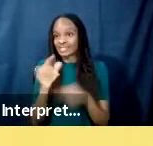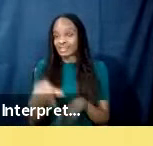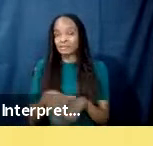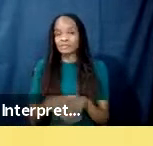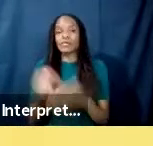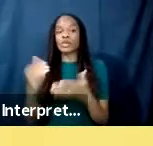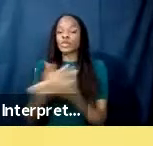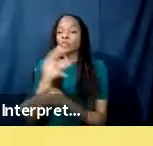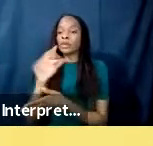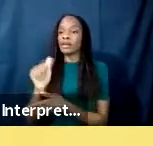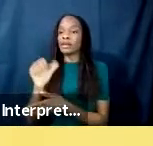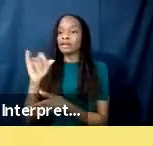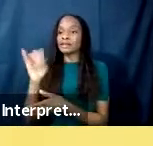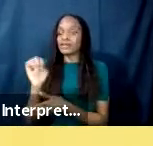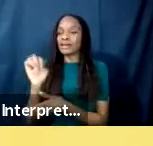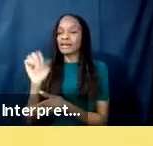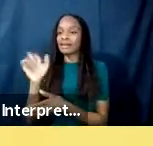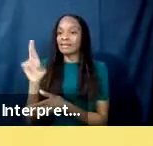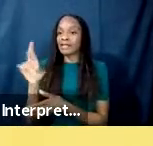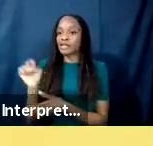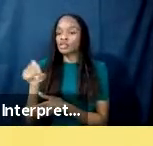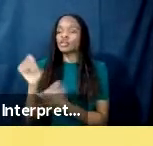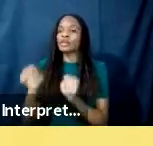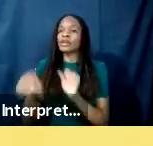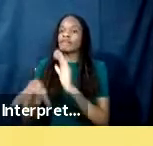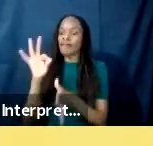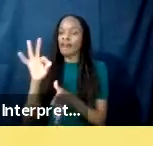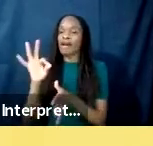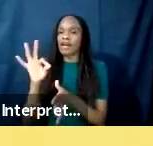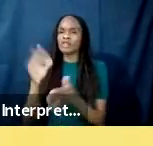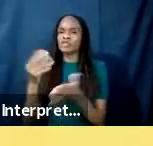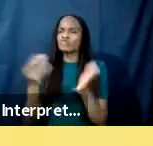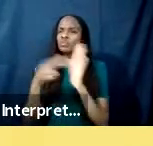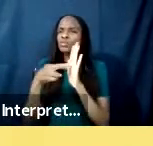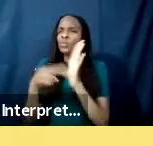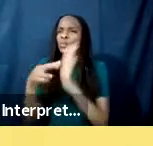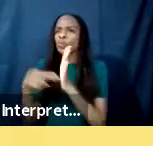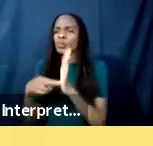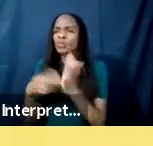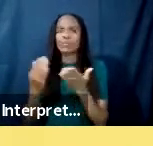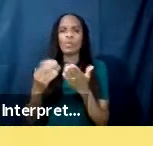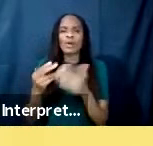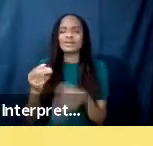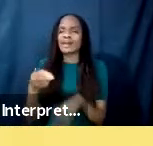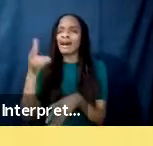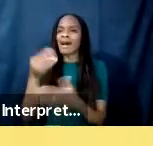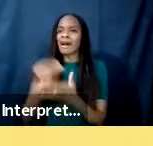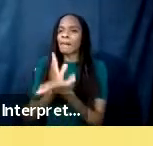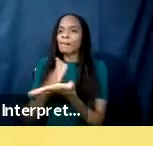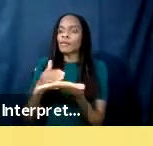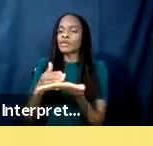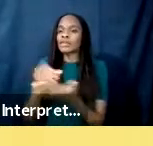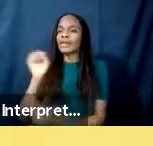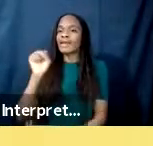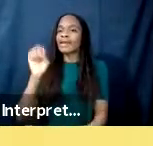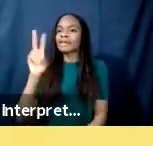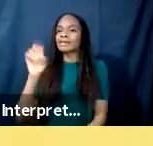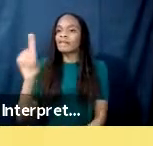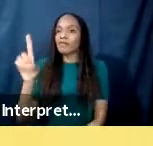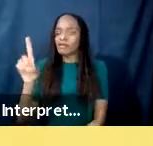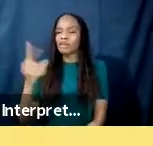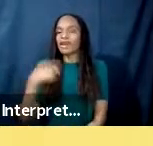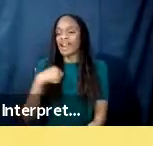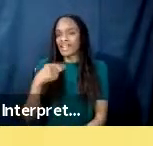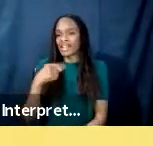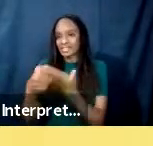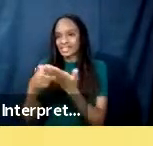media side letters is also where you'd find those criteria for what constitutes a high budget SVOD that I talked about on the prior slide.